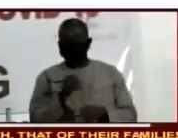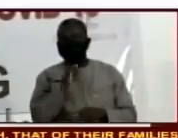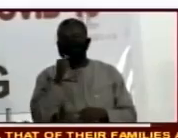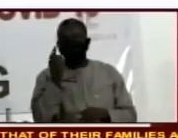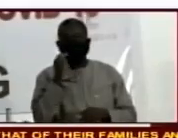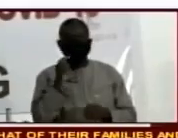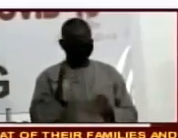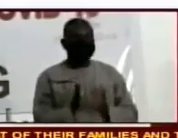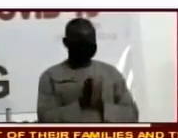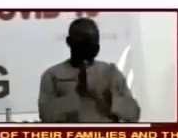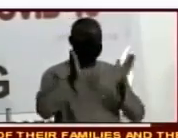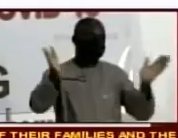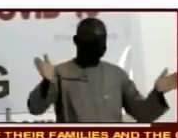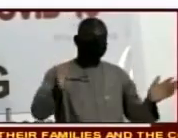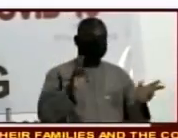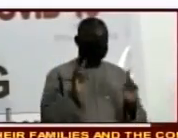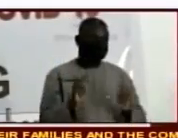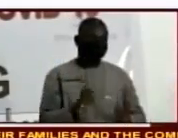Broadcasting Organization of Nigeria.